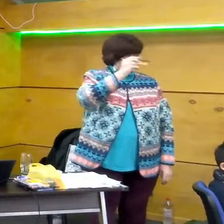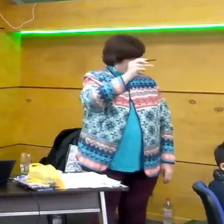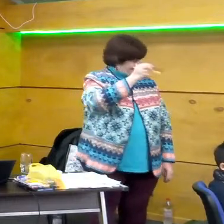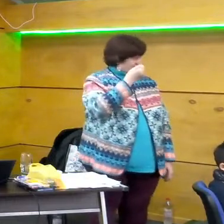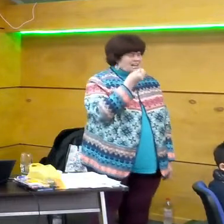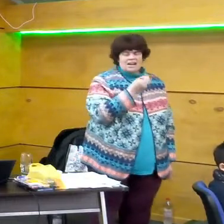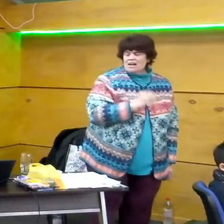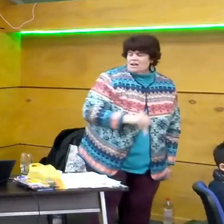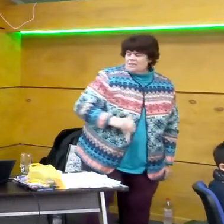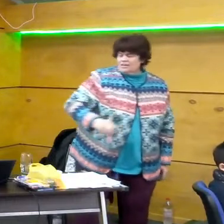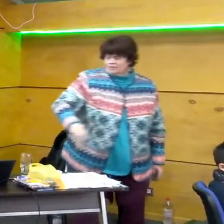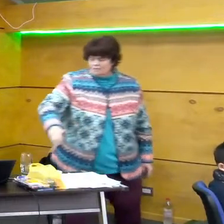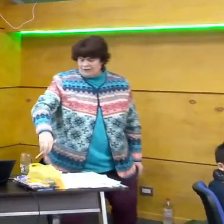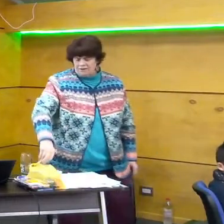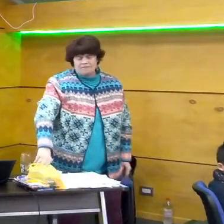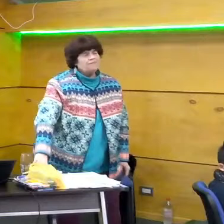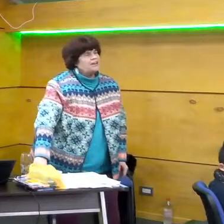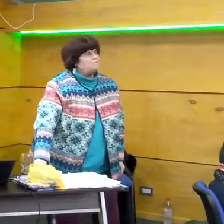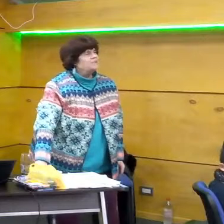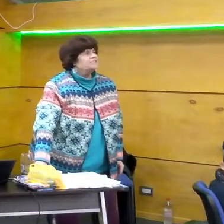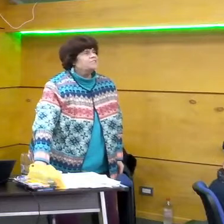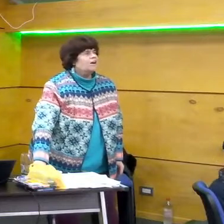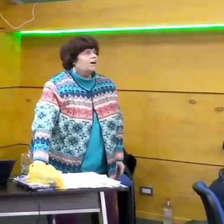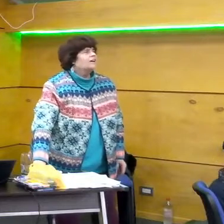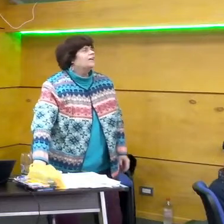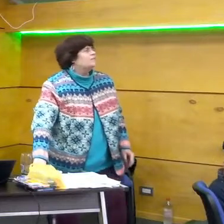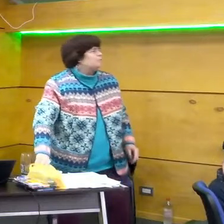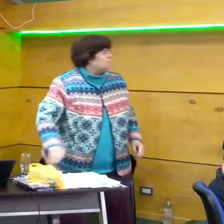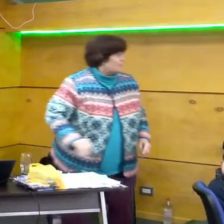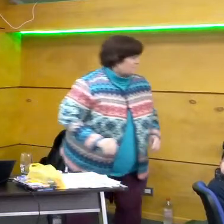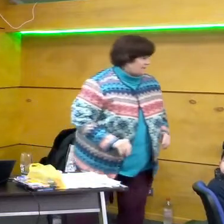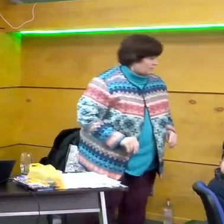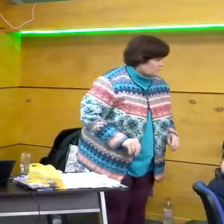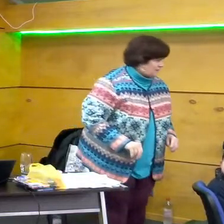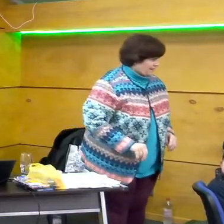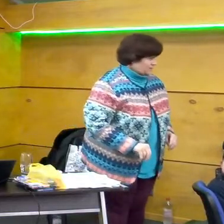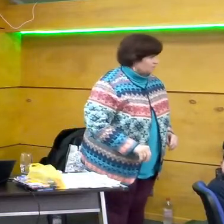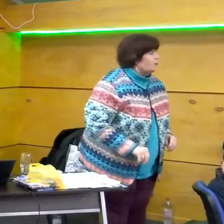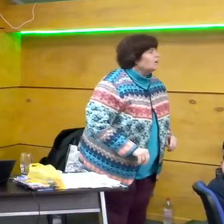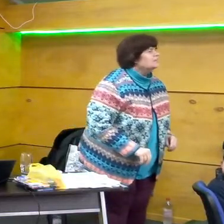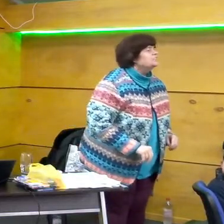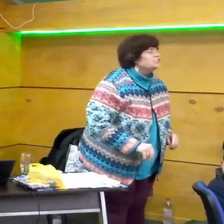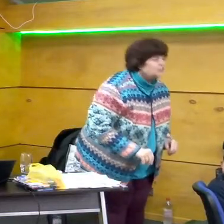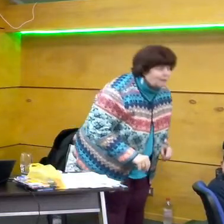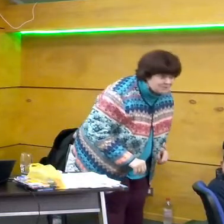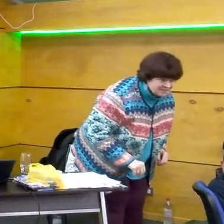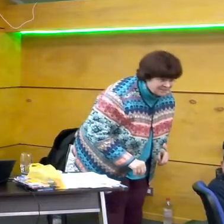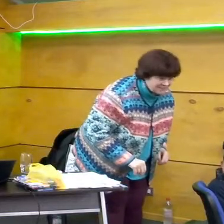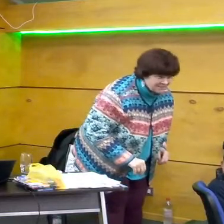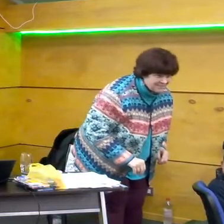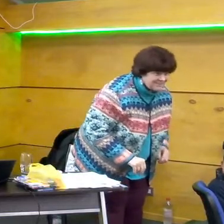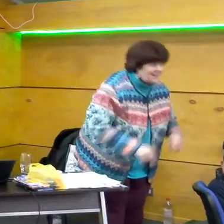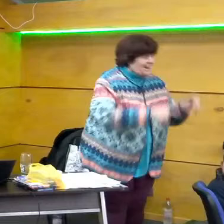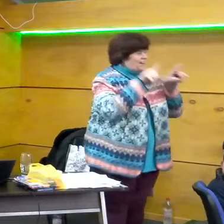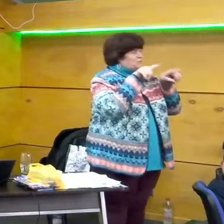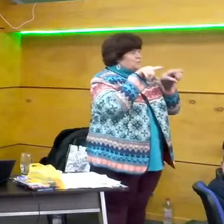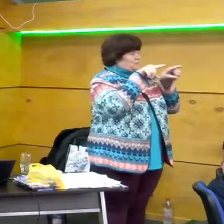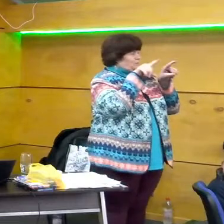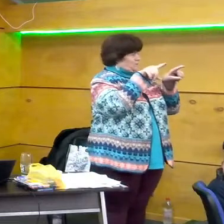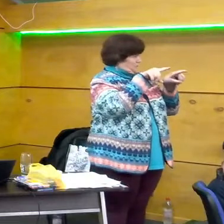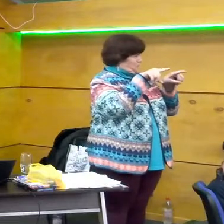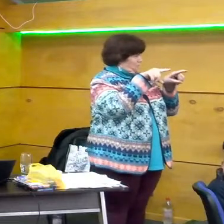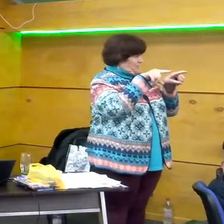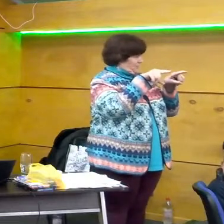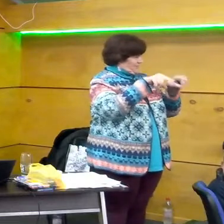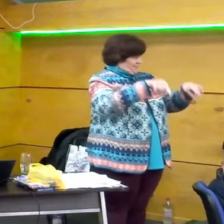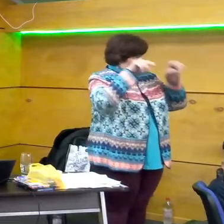Okay. There's a very famous song if you play beginner piano called Chopsticks, and you